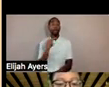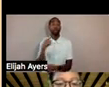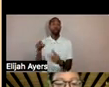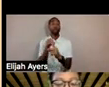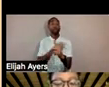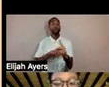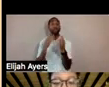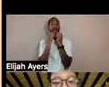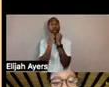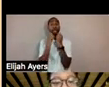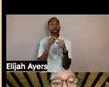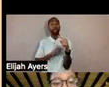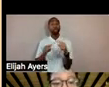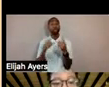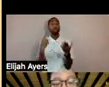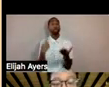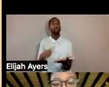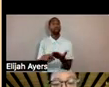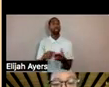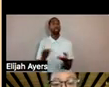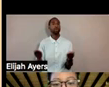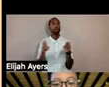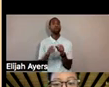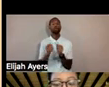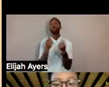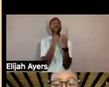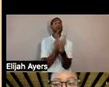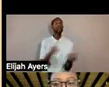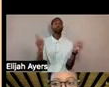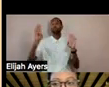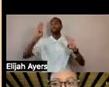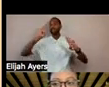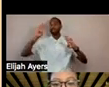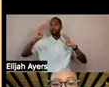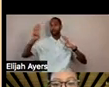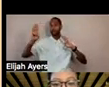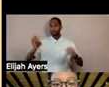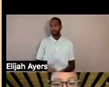conversation, and then we will close with announcements and farewells.